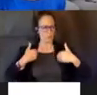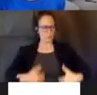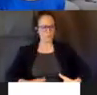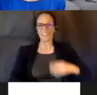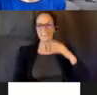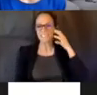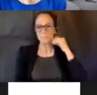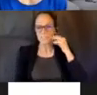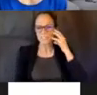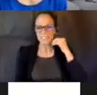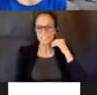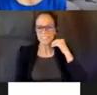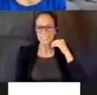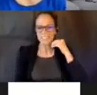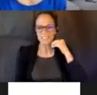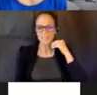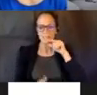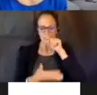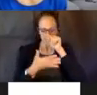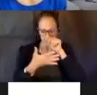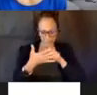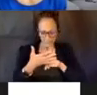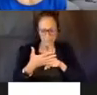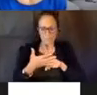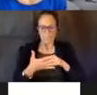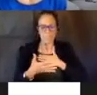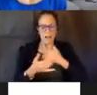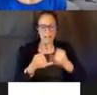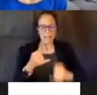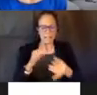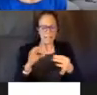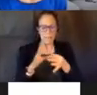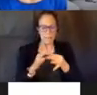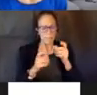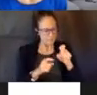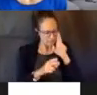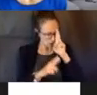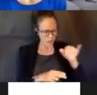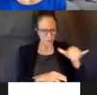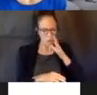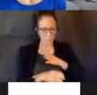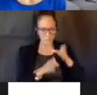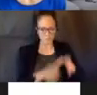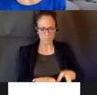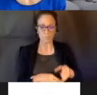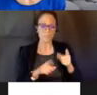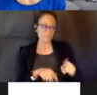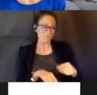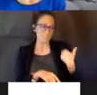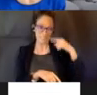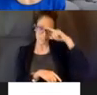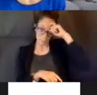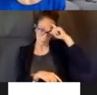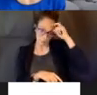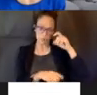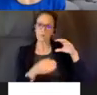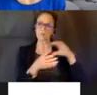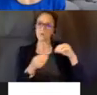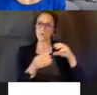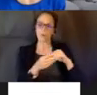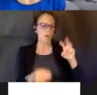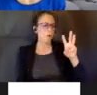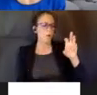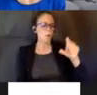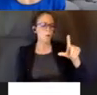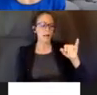that, but the last thing I want to say, because I want to honor her, is a story that came up this summer for me about a young 15-year-old Black girl in Wellington, Florida. And